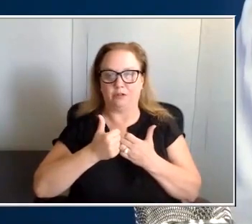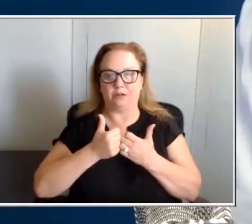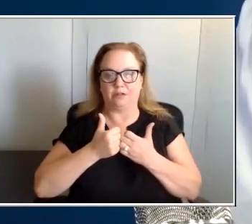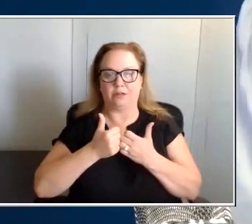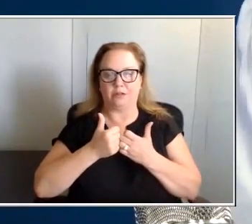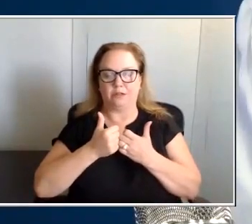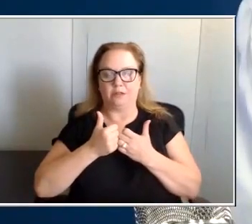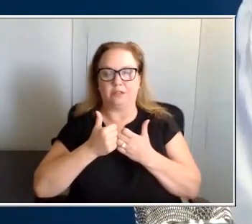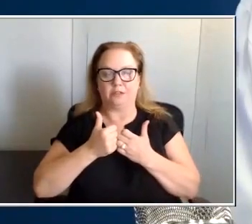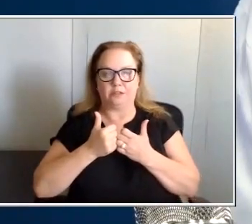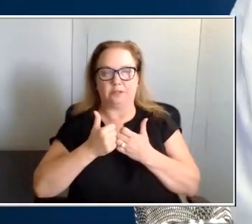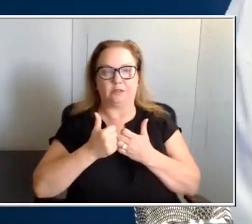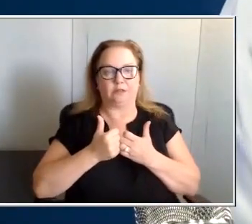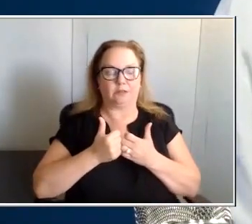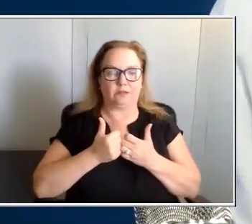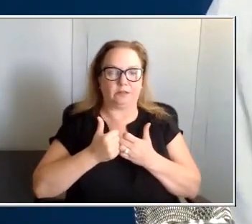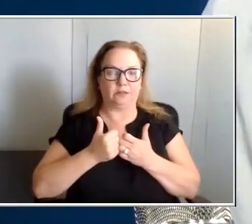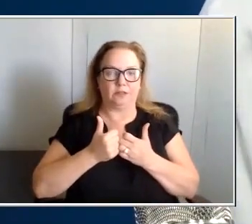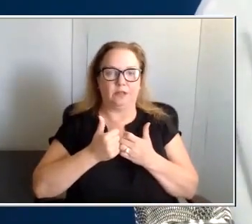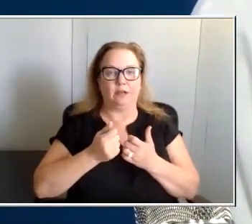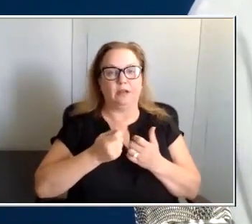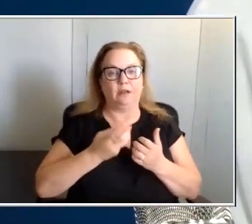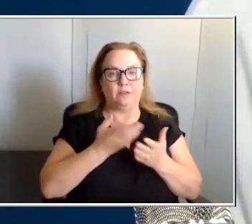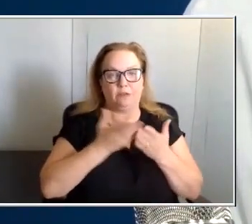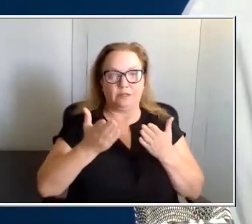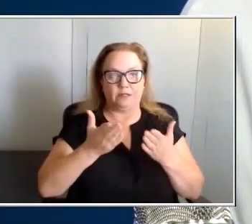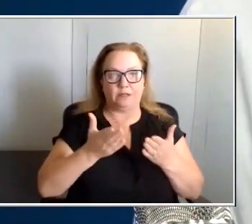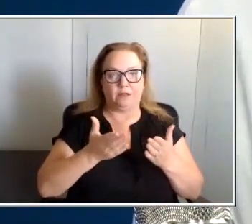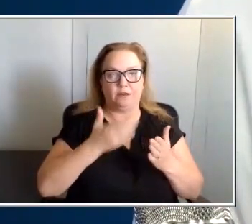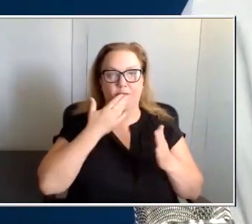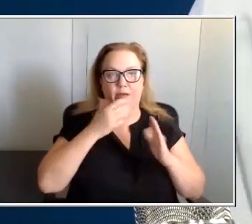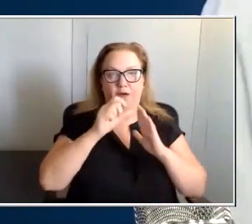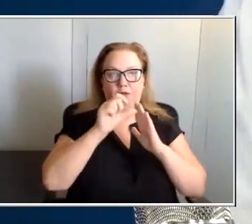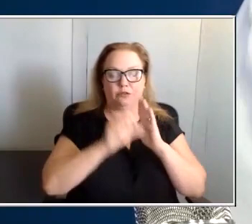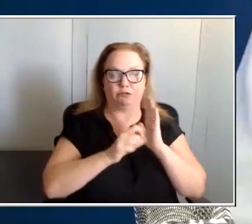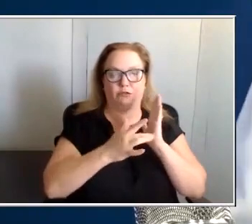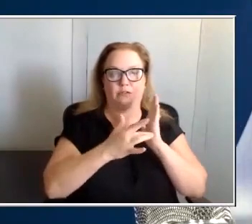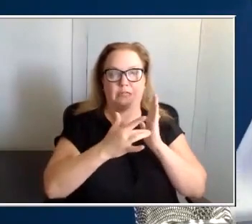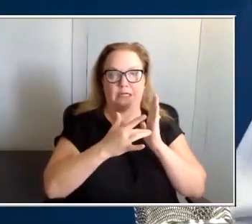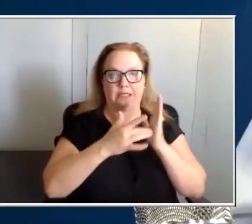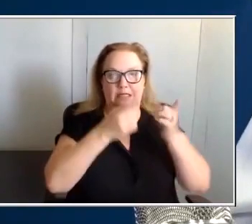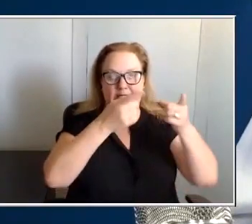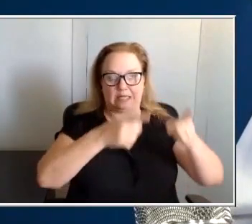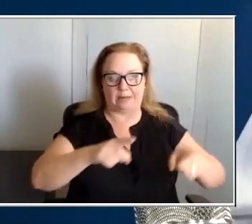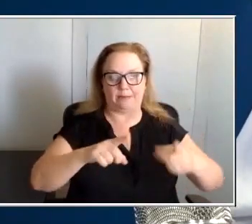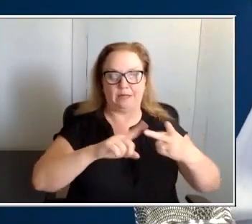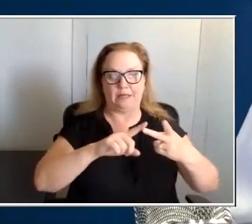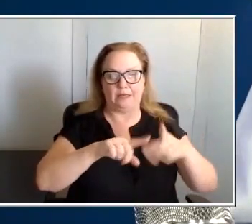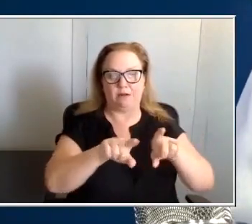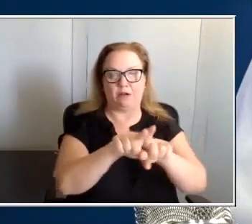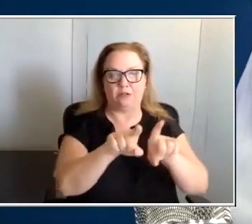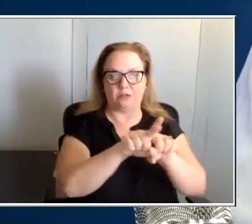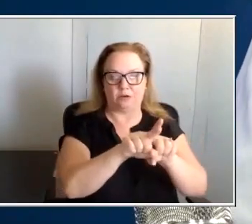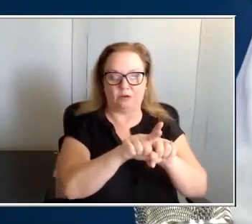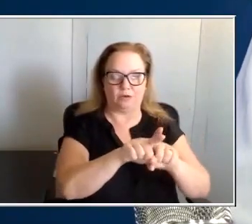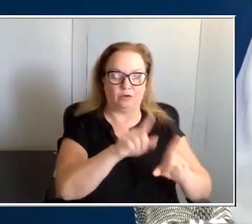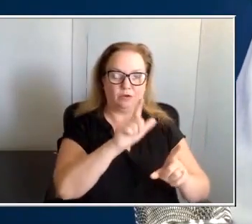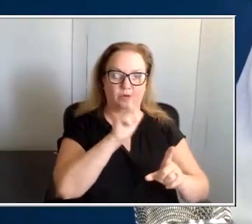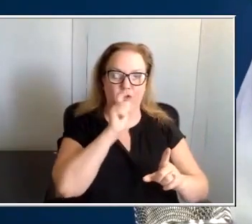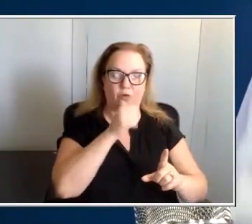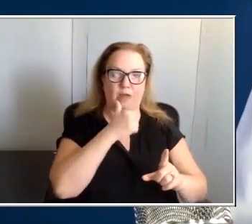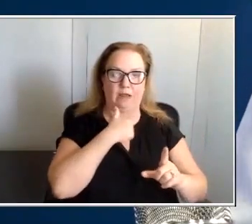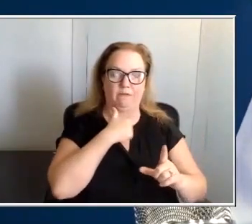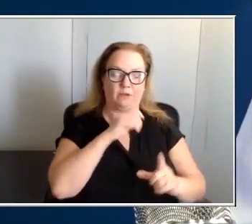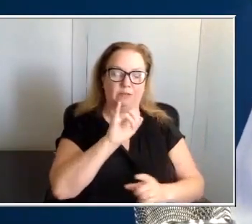a couple things happen. First of all, there are better surgical techniques that come along. That's a good thing. And second of all, you don't have any of those side